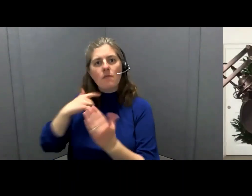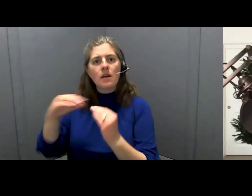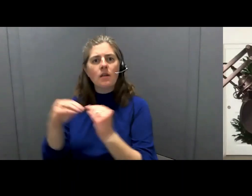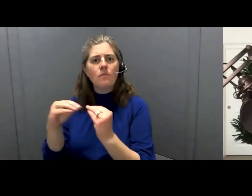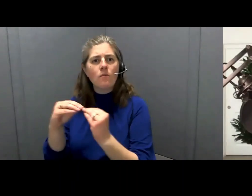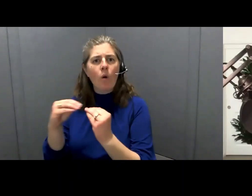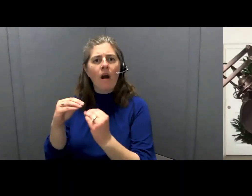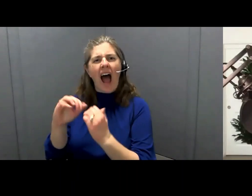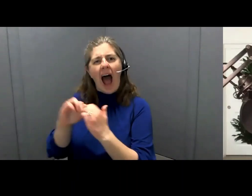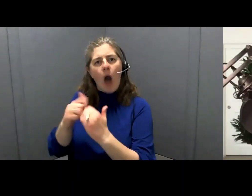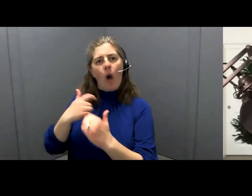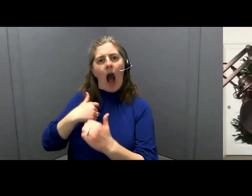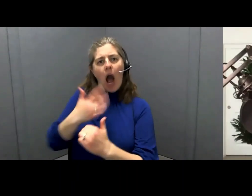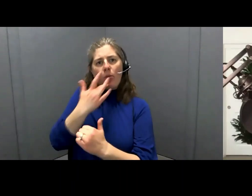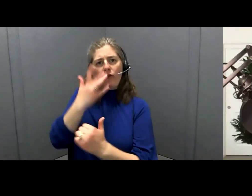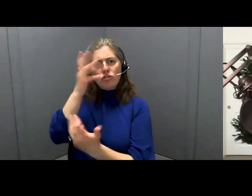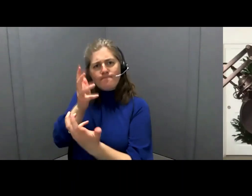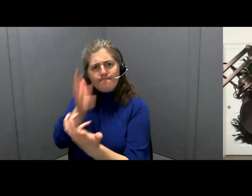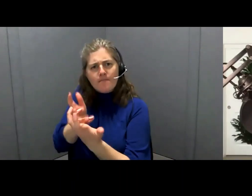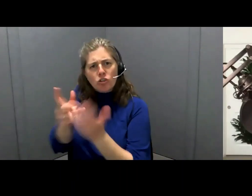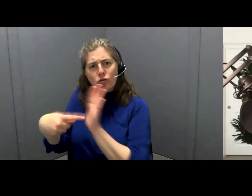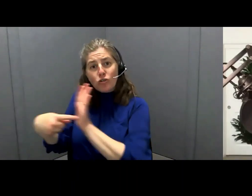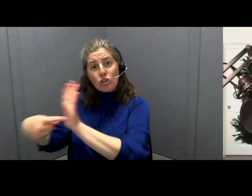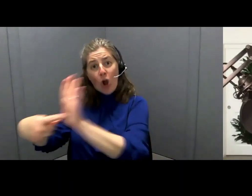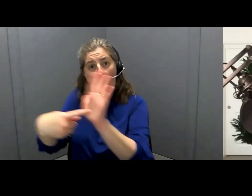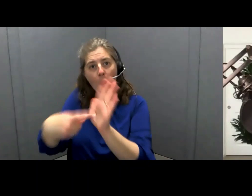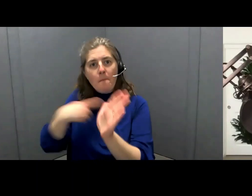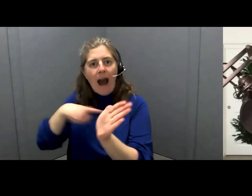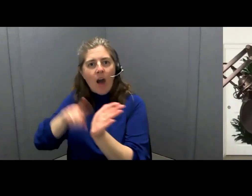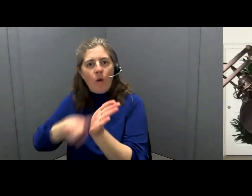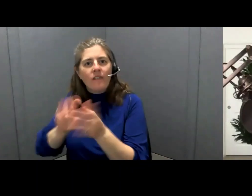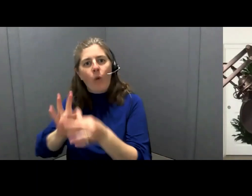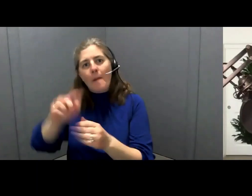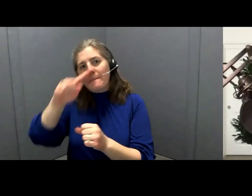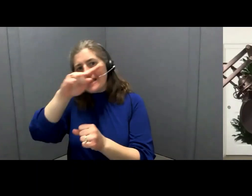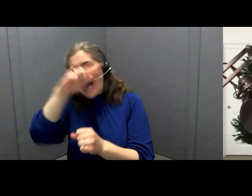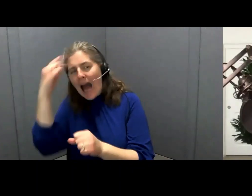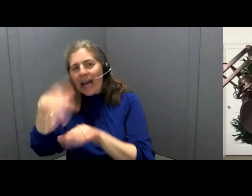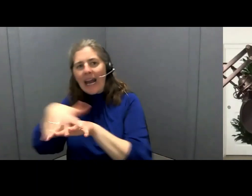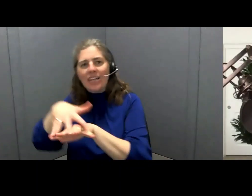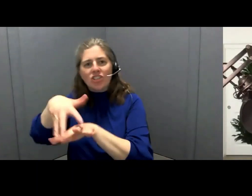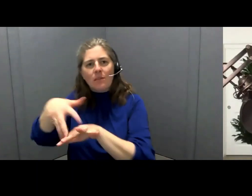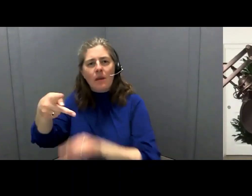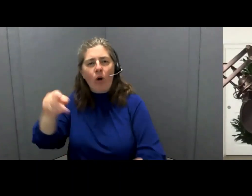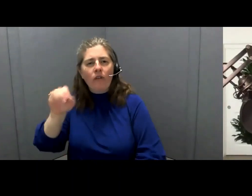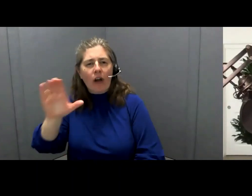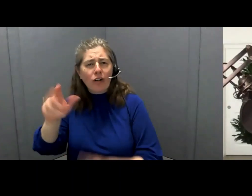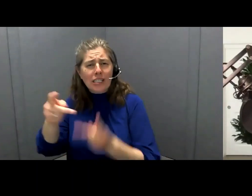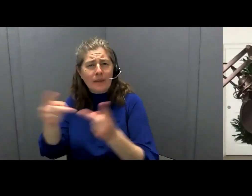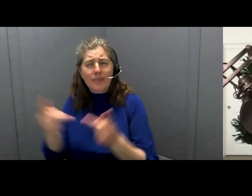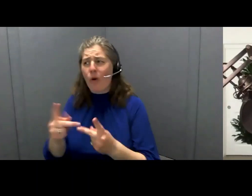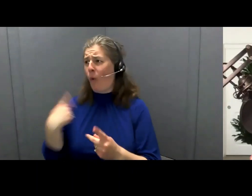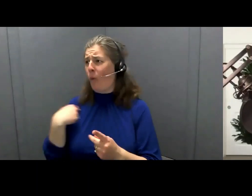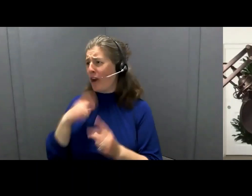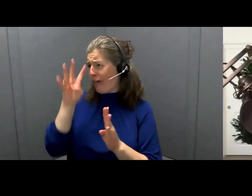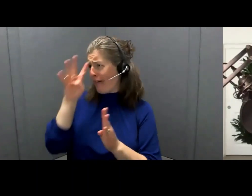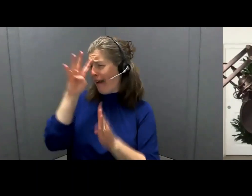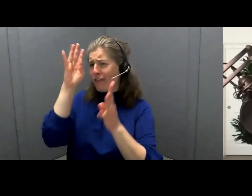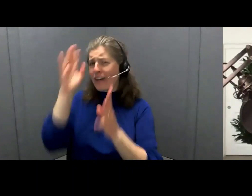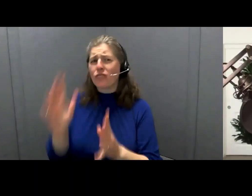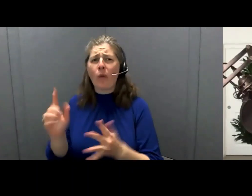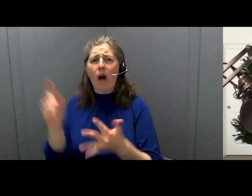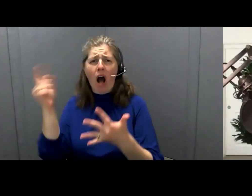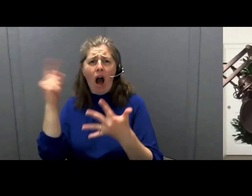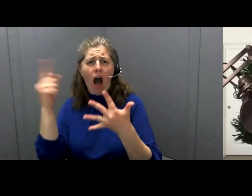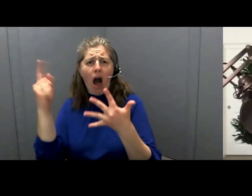want to present my research in Black, Indigenous, people of color spaces. It's like, we're innovators. I'm getting in there. We're going to do all the bells and